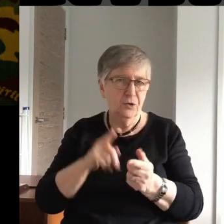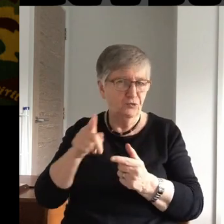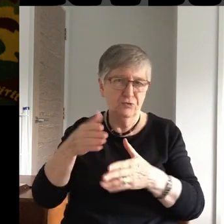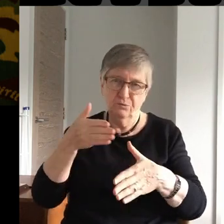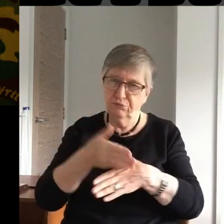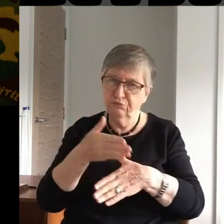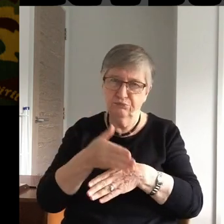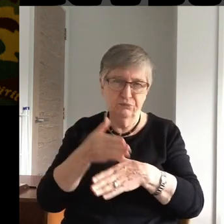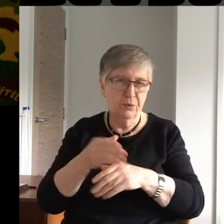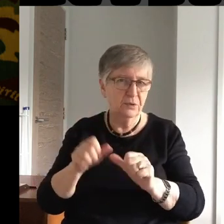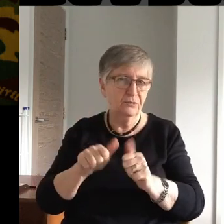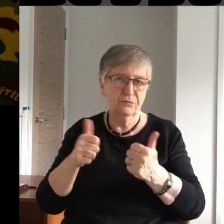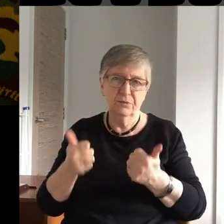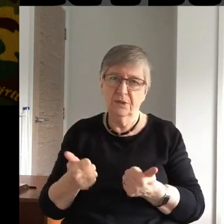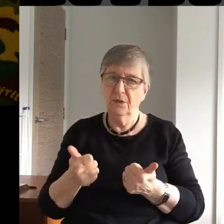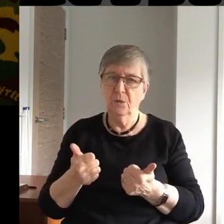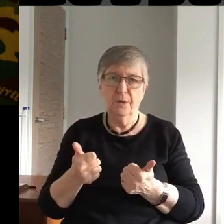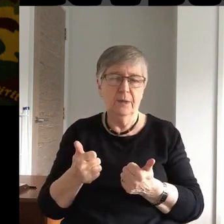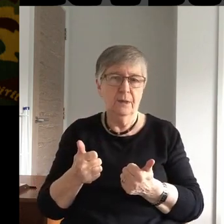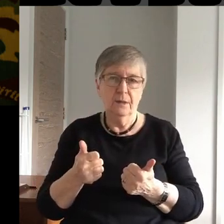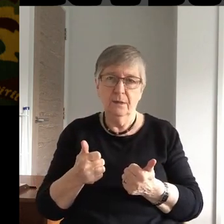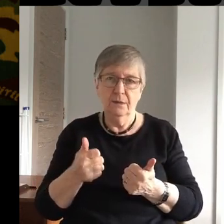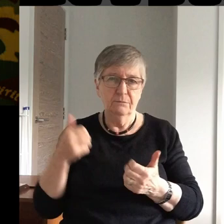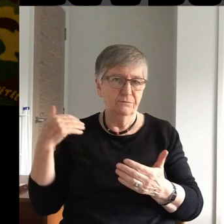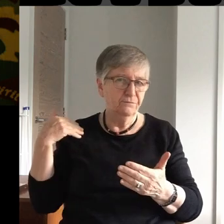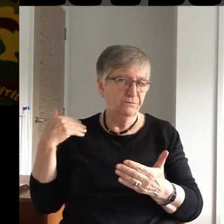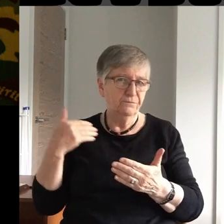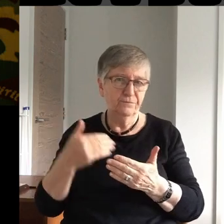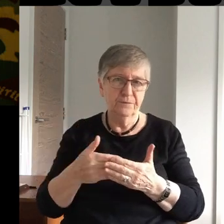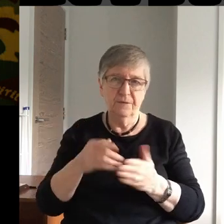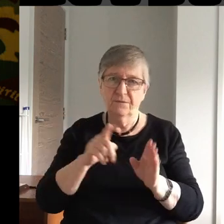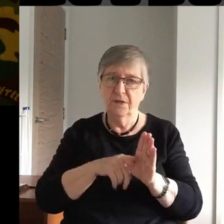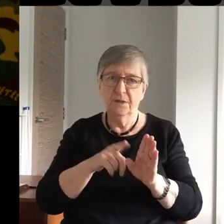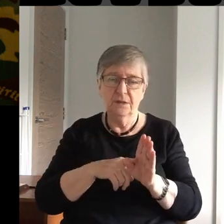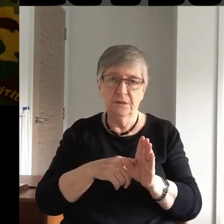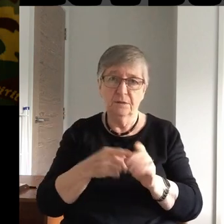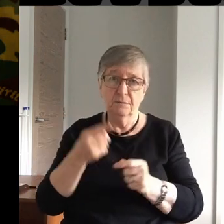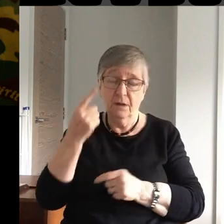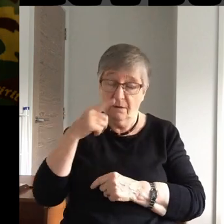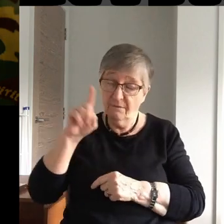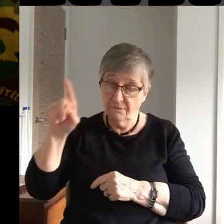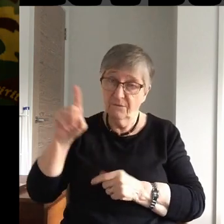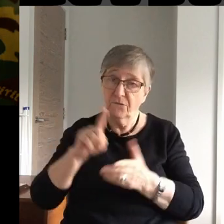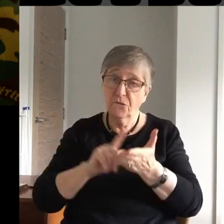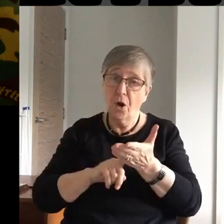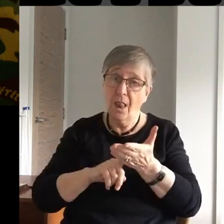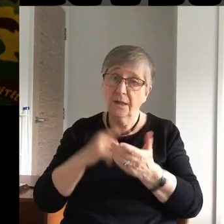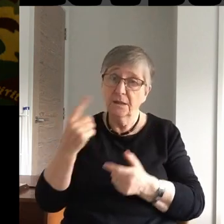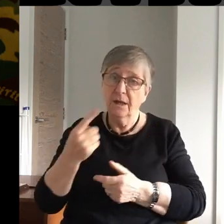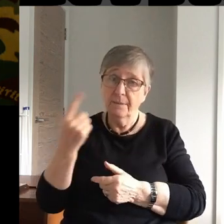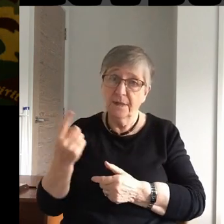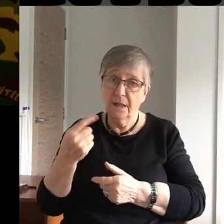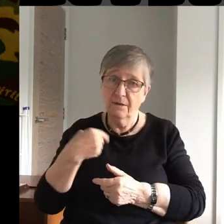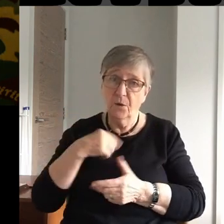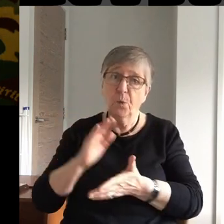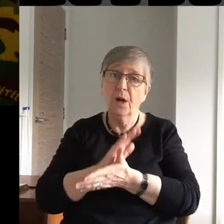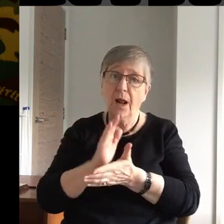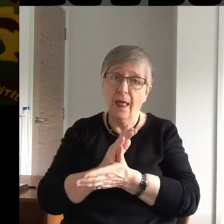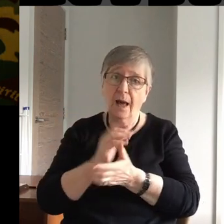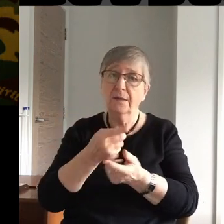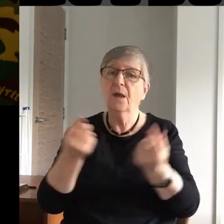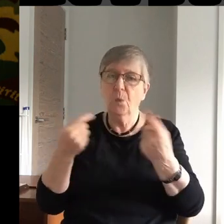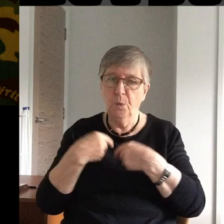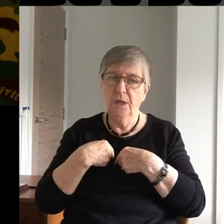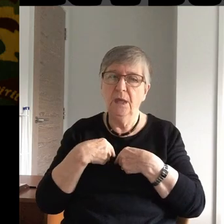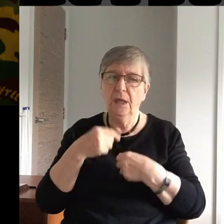of Claremont not to have Linda with us. But for her sake, we are glad that we can affirm that